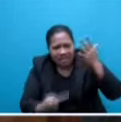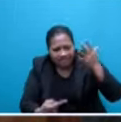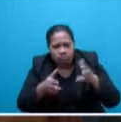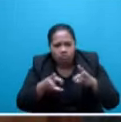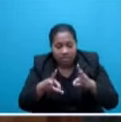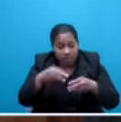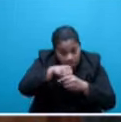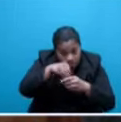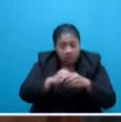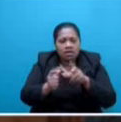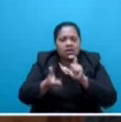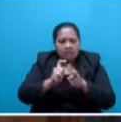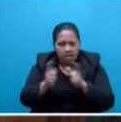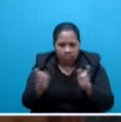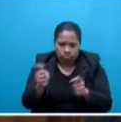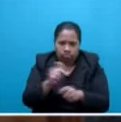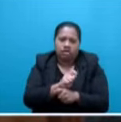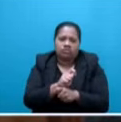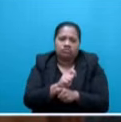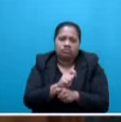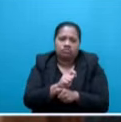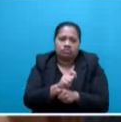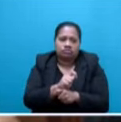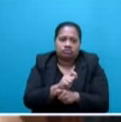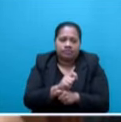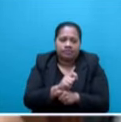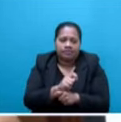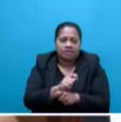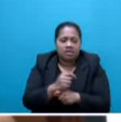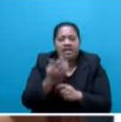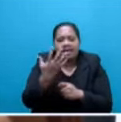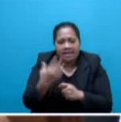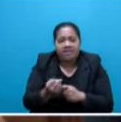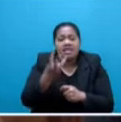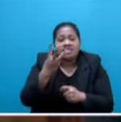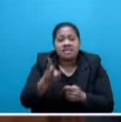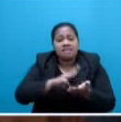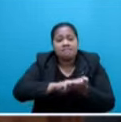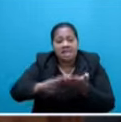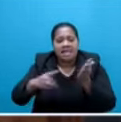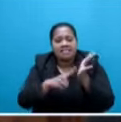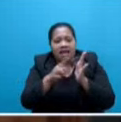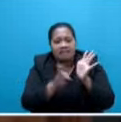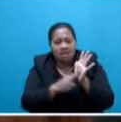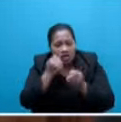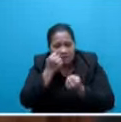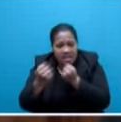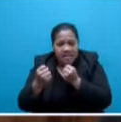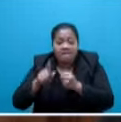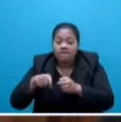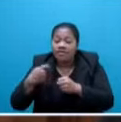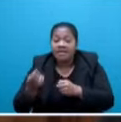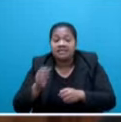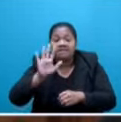climate change to progress towards 3 million tons of cane in the next 5-year period. Honorable Speaker,